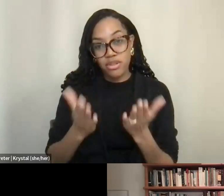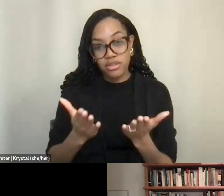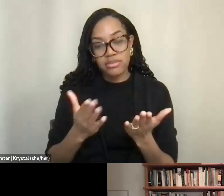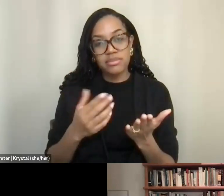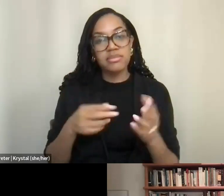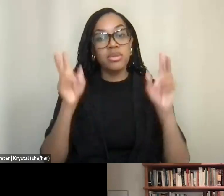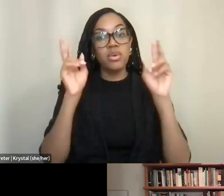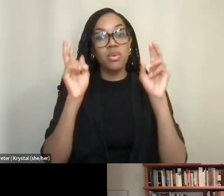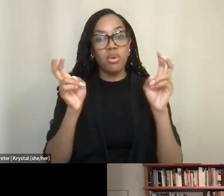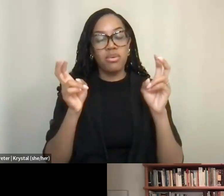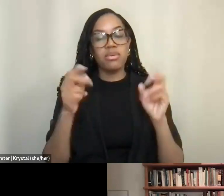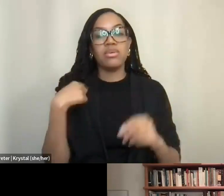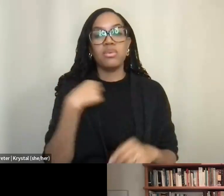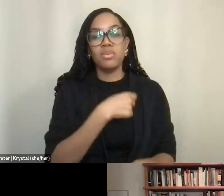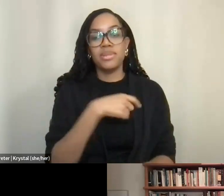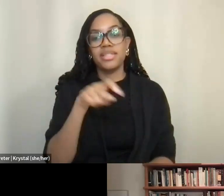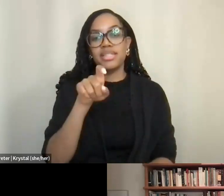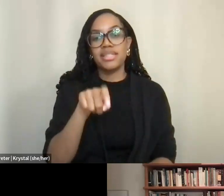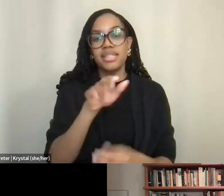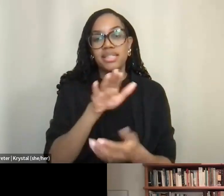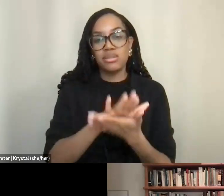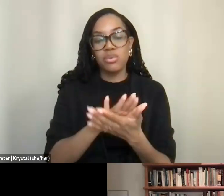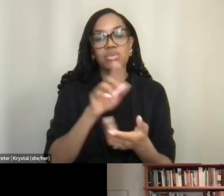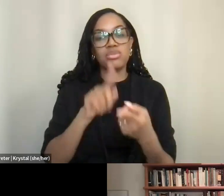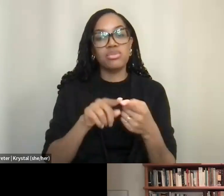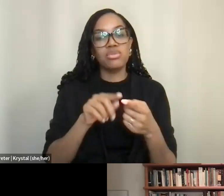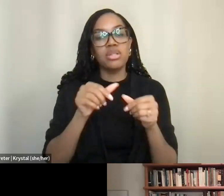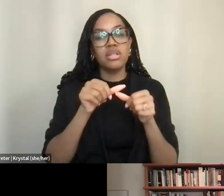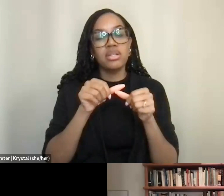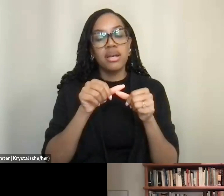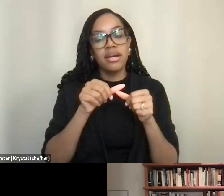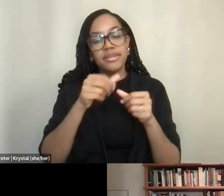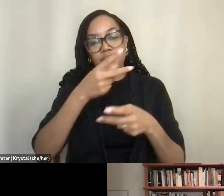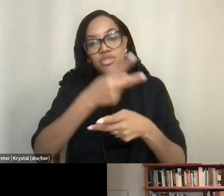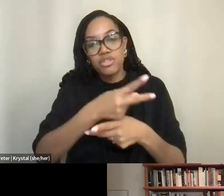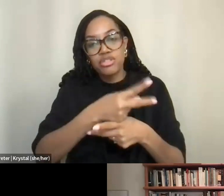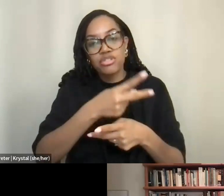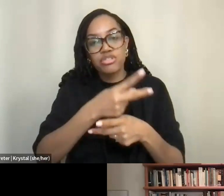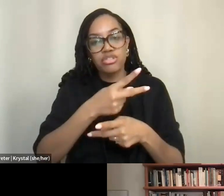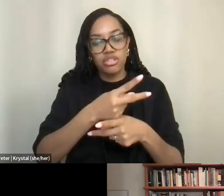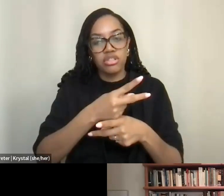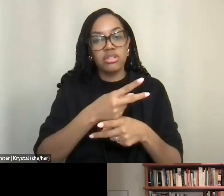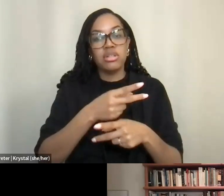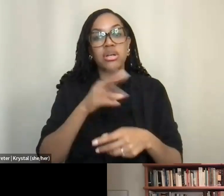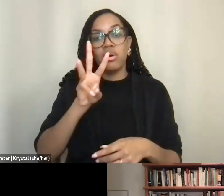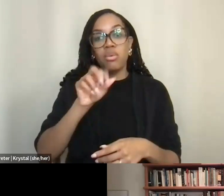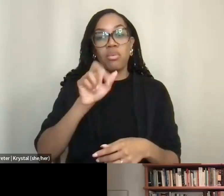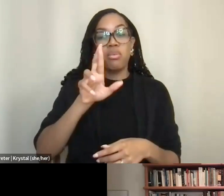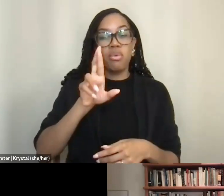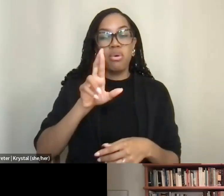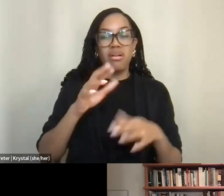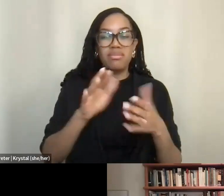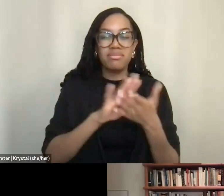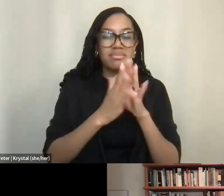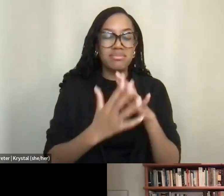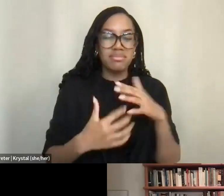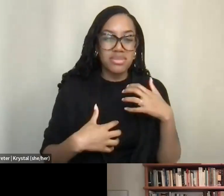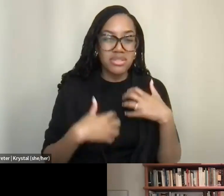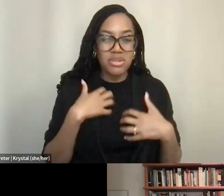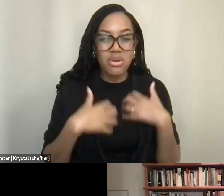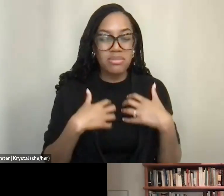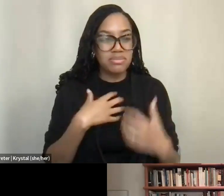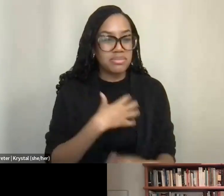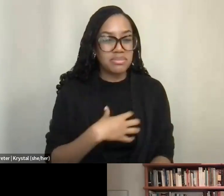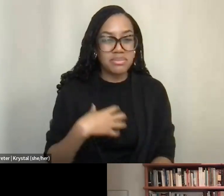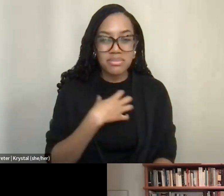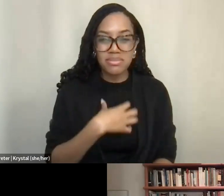"We need schools to nurture a disgust for war and to expose students to the human